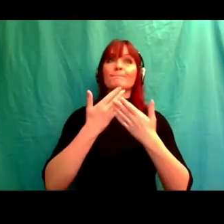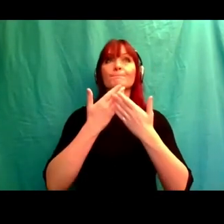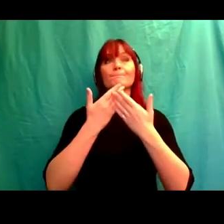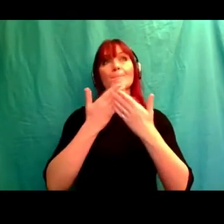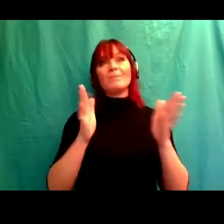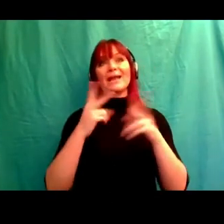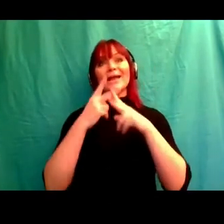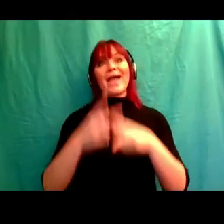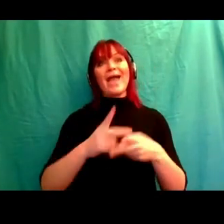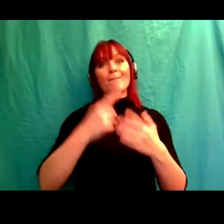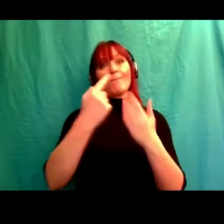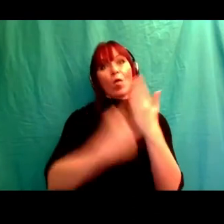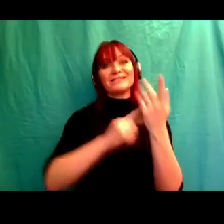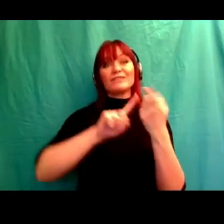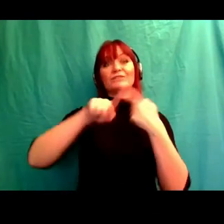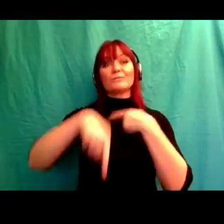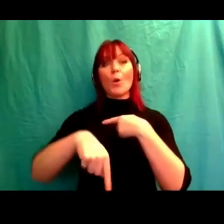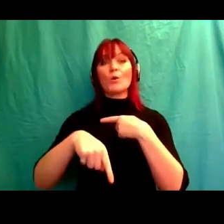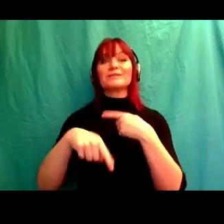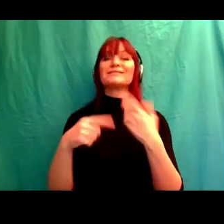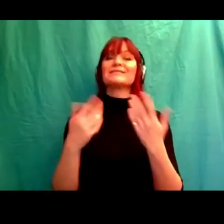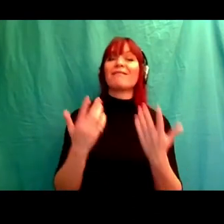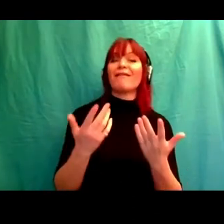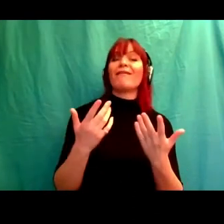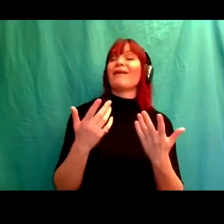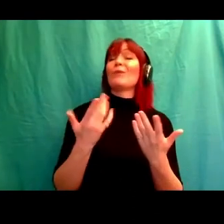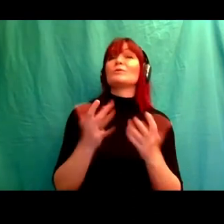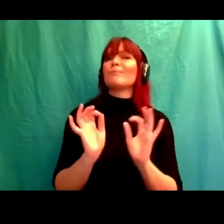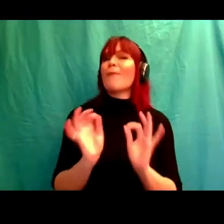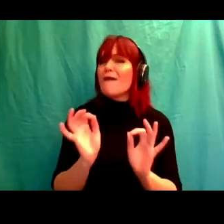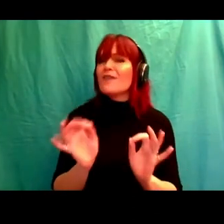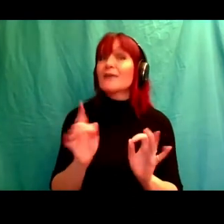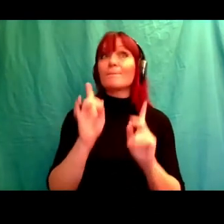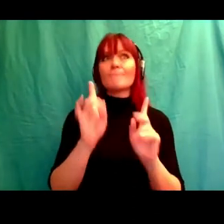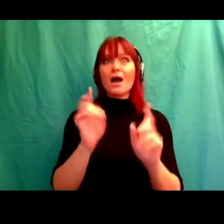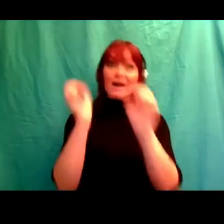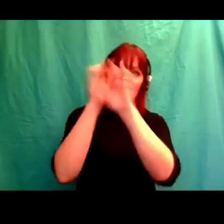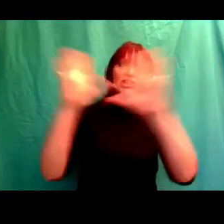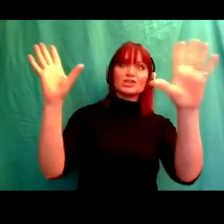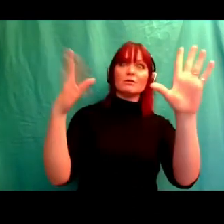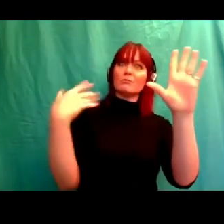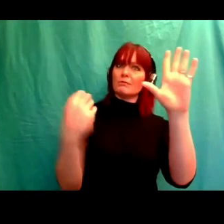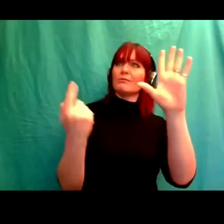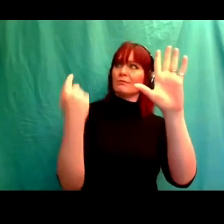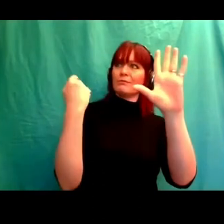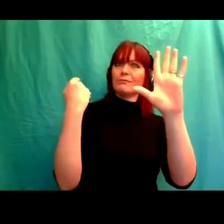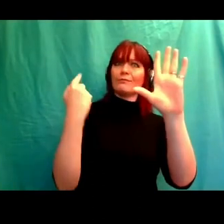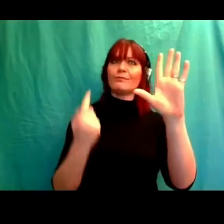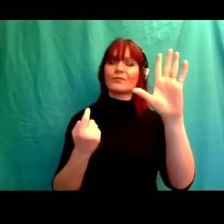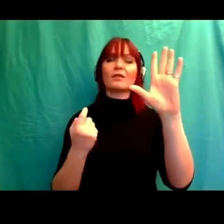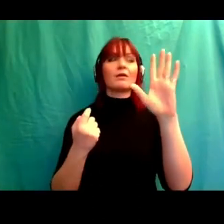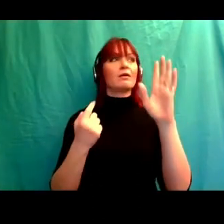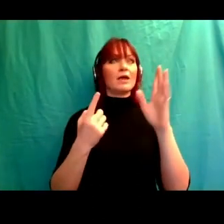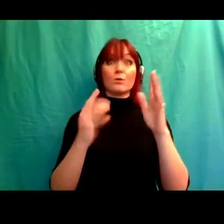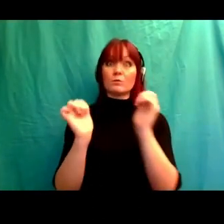going to pretend that was perfect. It certainly hadn't all been implemented, but the vision was a strong one and was